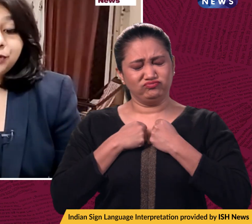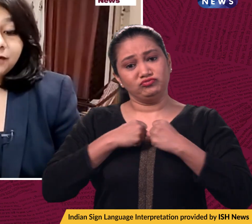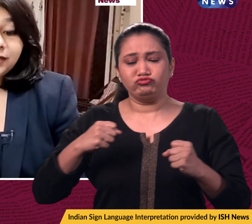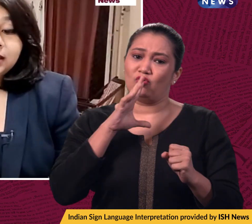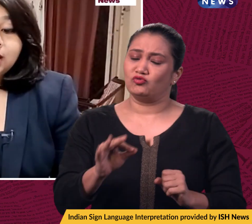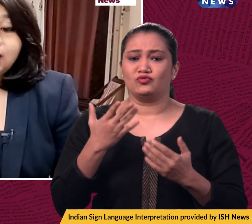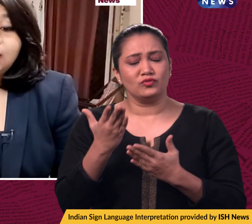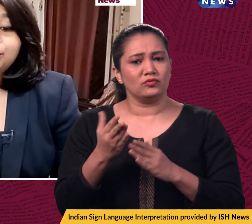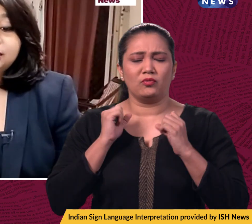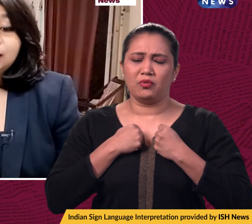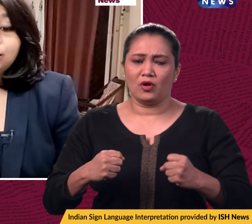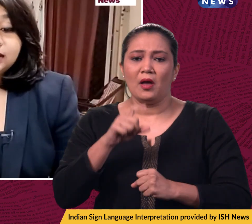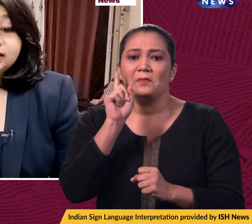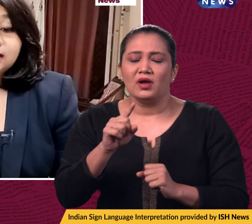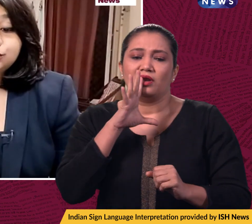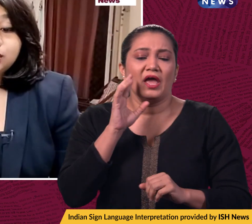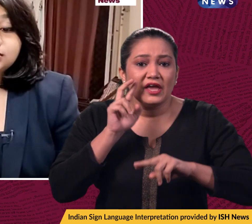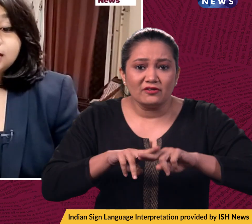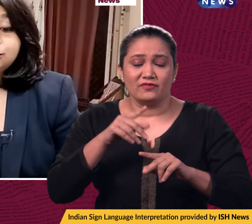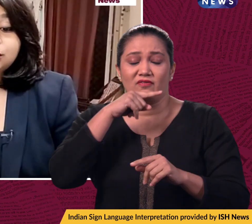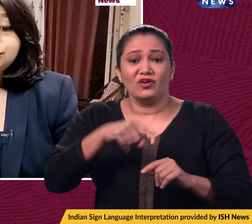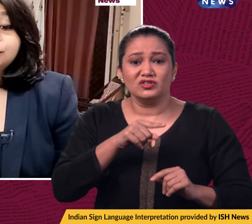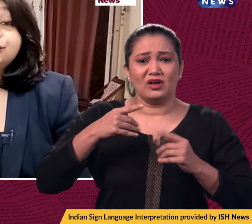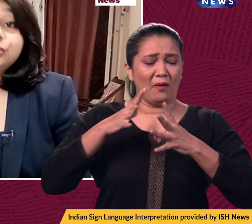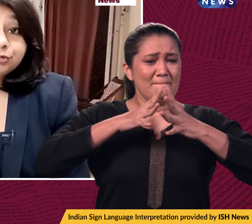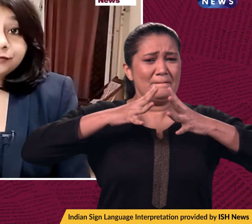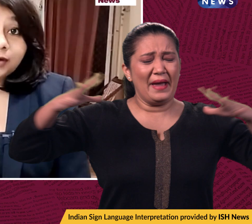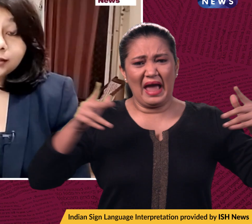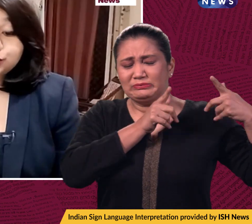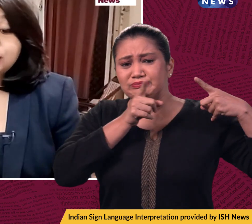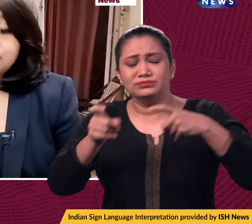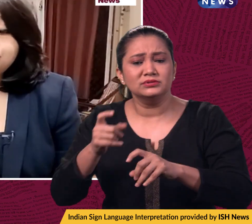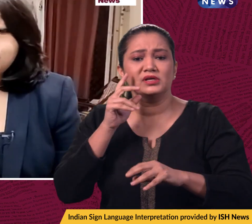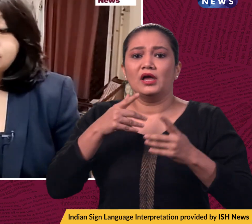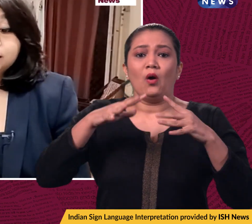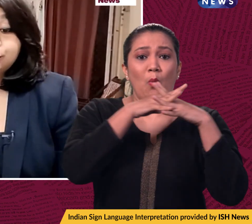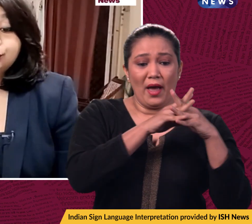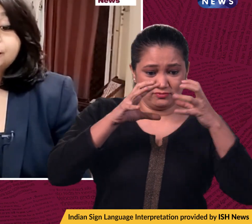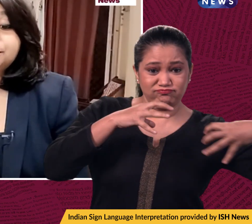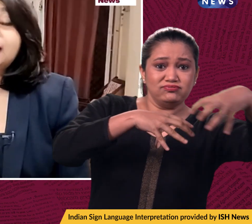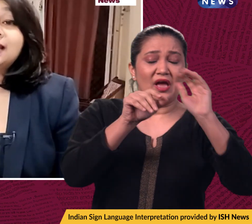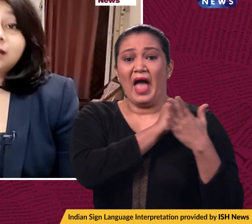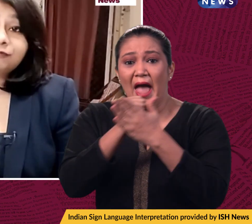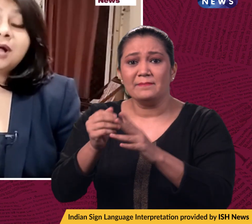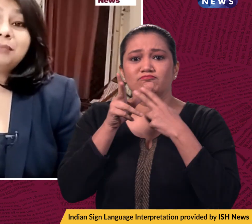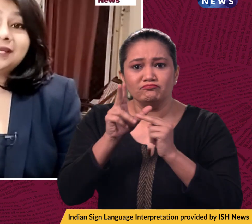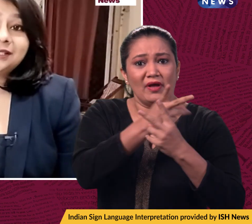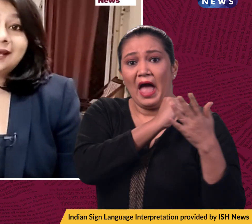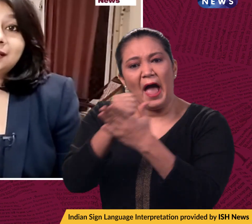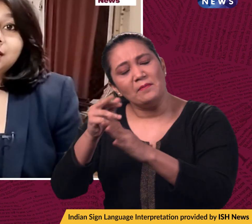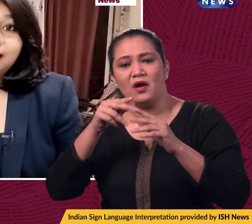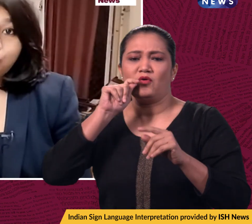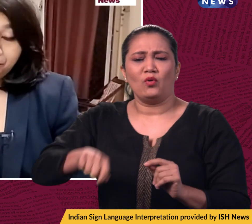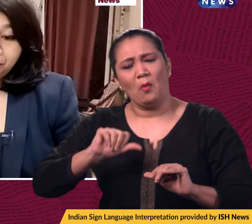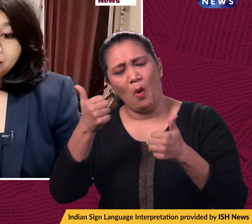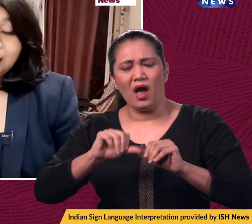immensely bravely, but they only stand a chance against Russia's huge advantage if Western countries supply enough